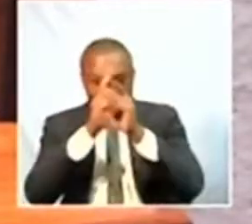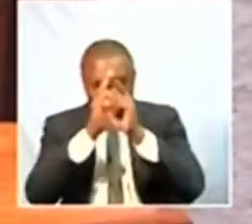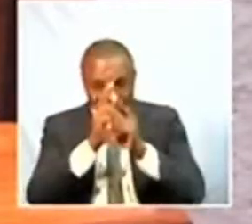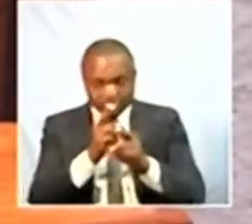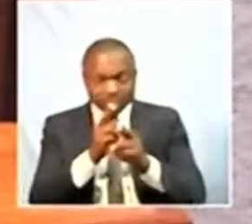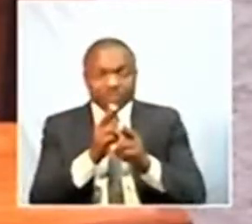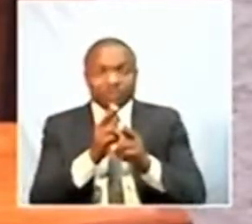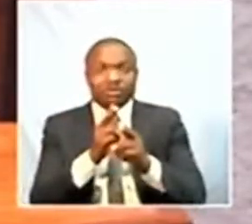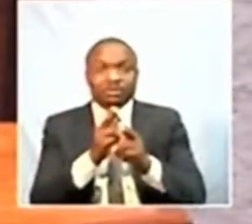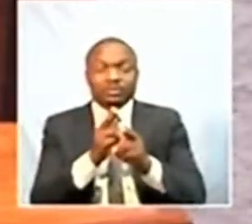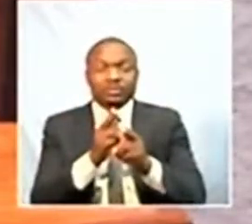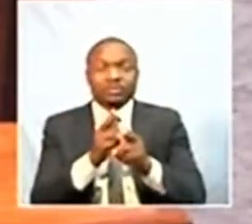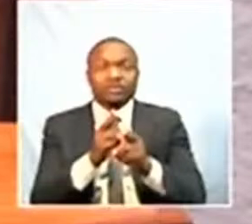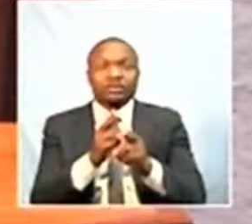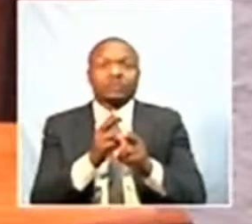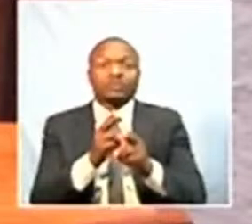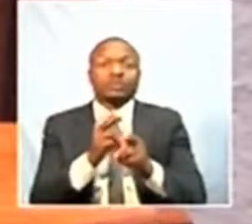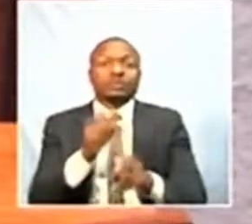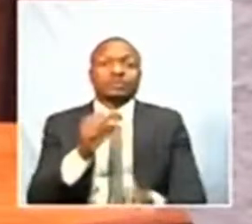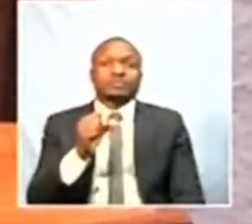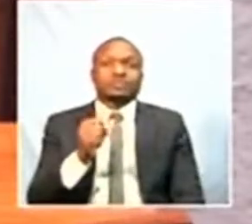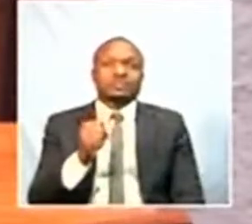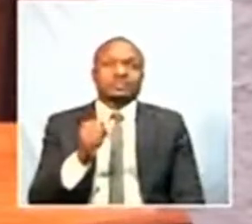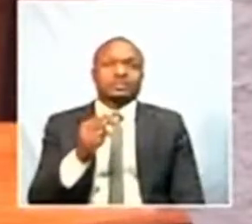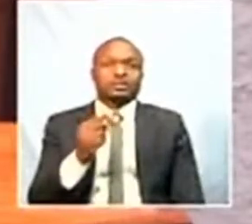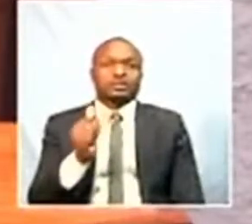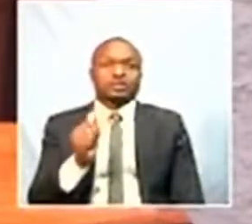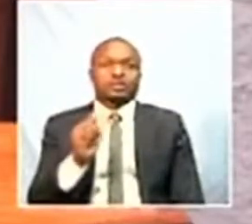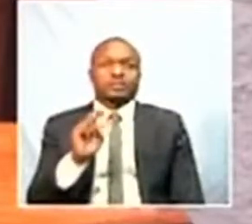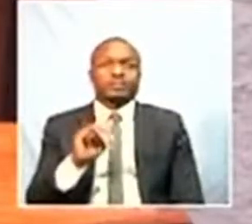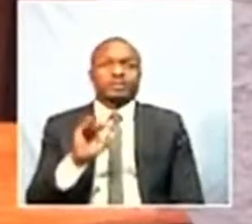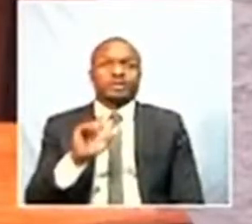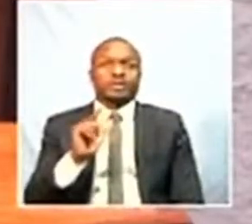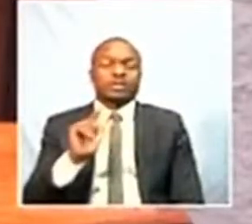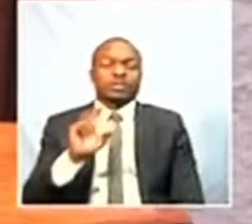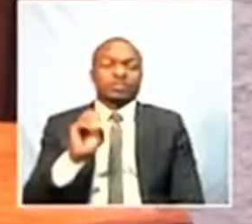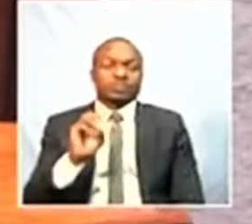Honorable Shamilimo Eunice, Chikankata Constituency.